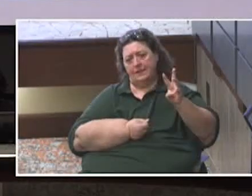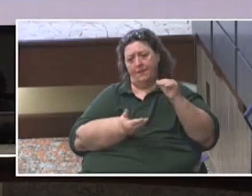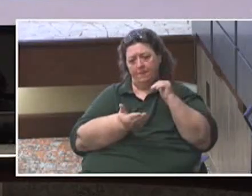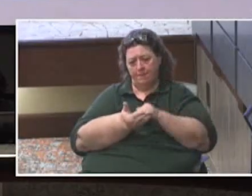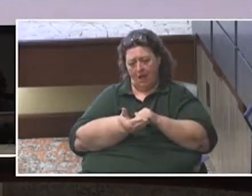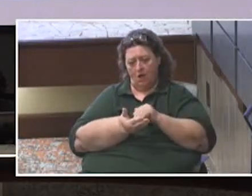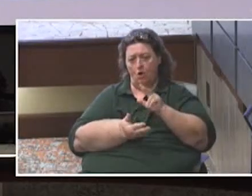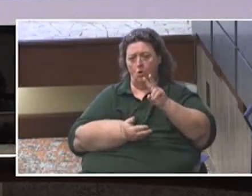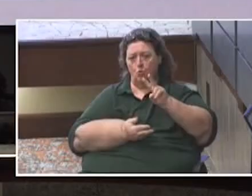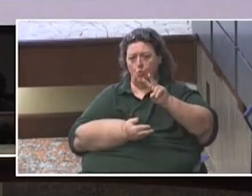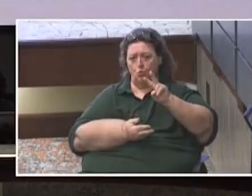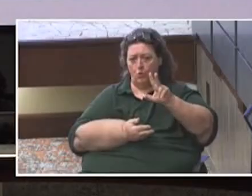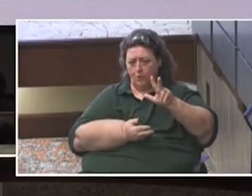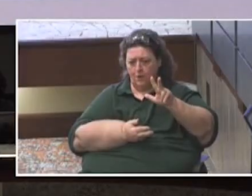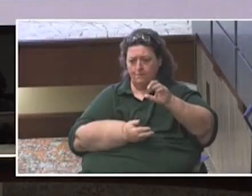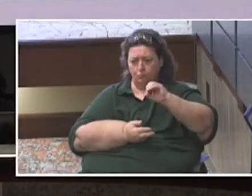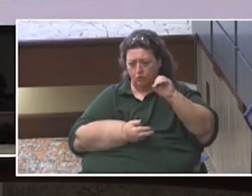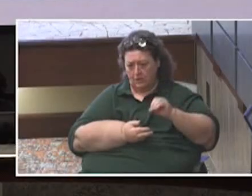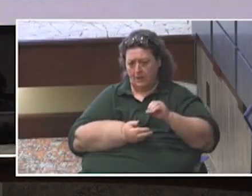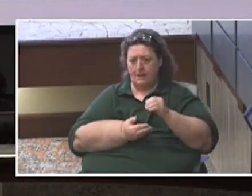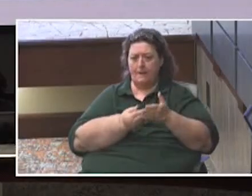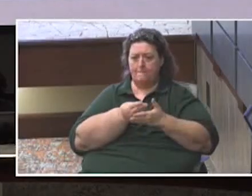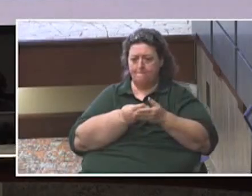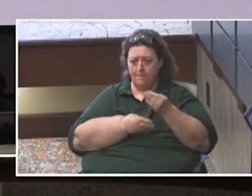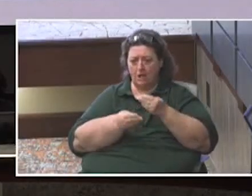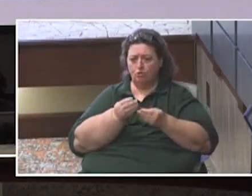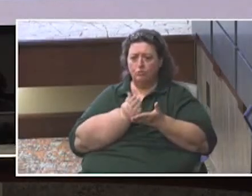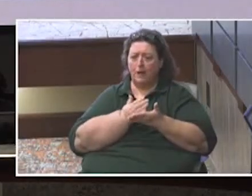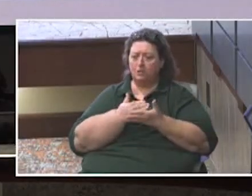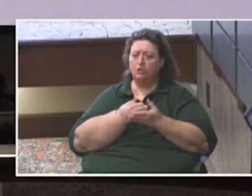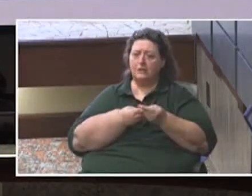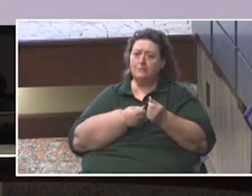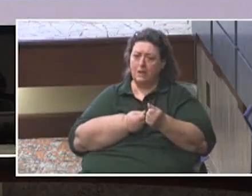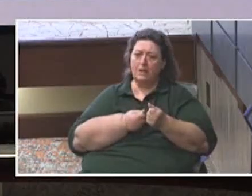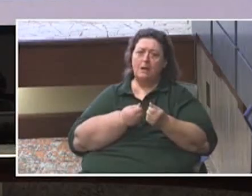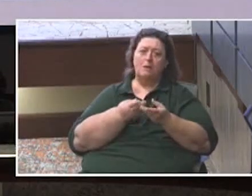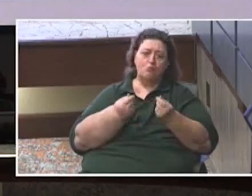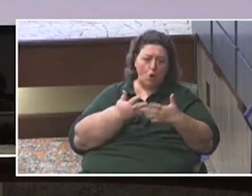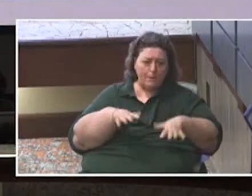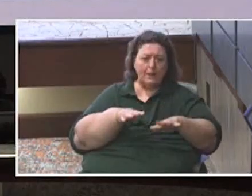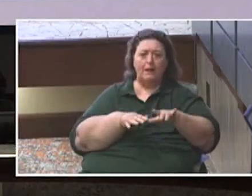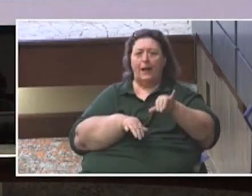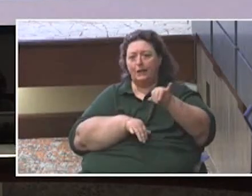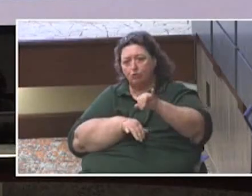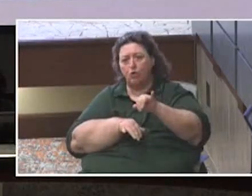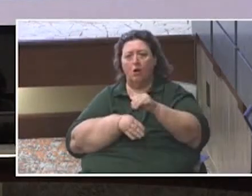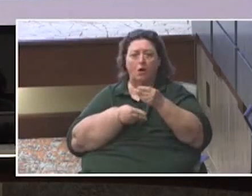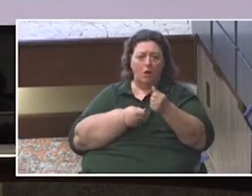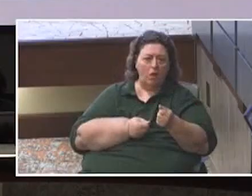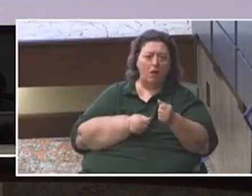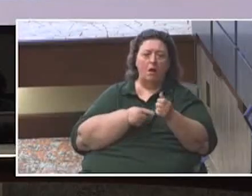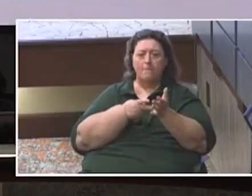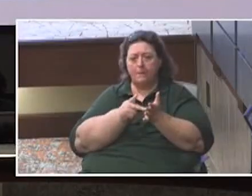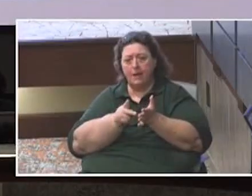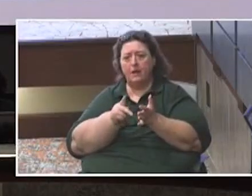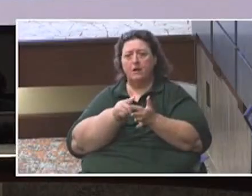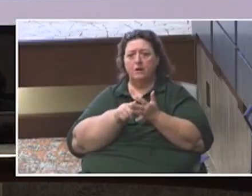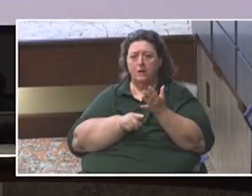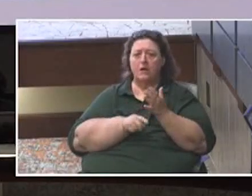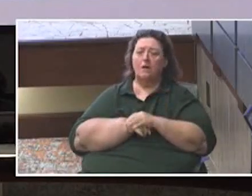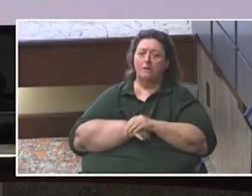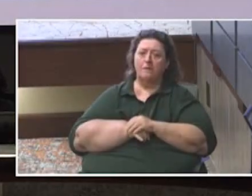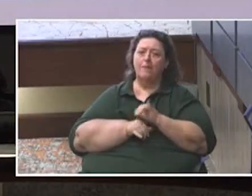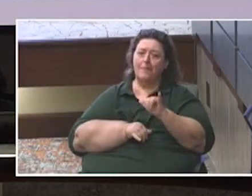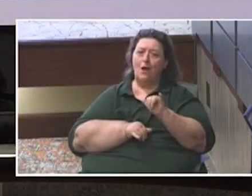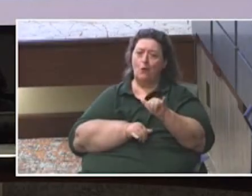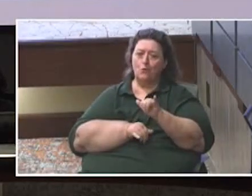$466,000. That's 23% of the budgeted expenses. Again, the property and GL insurance payments have been made here as